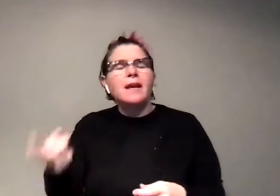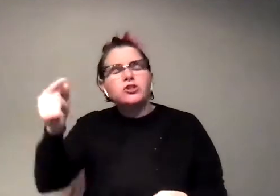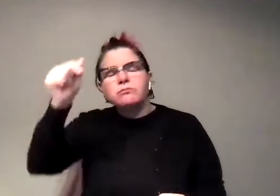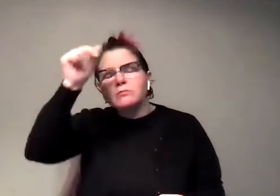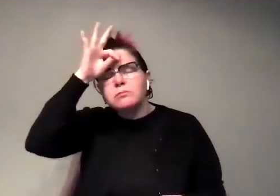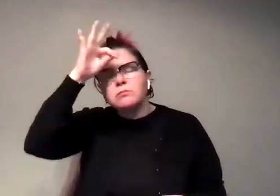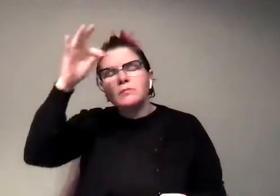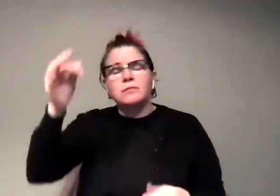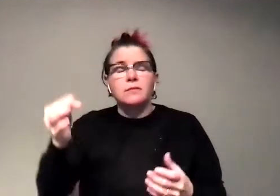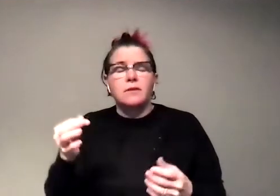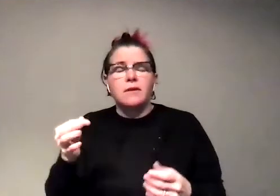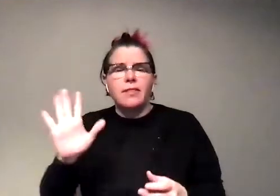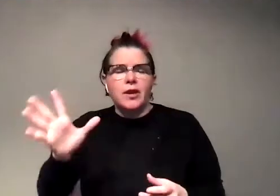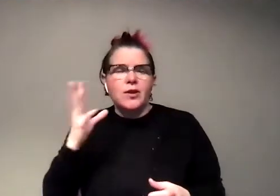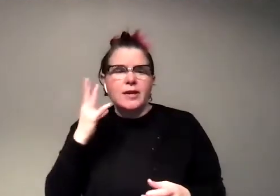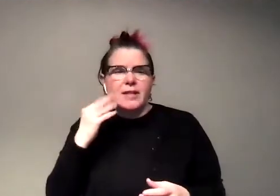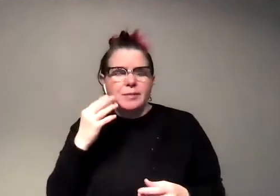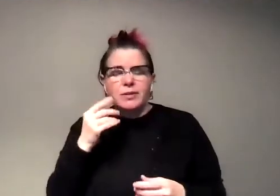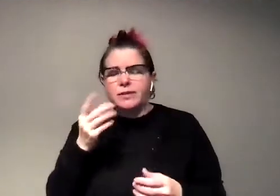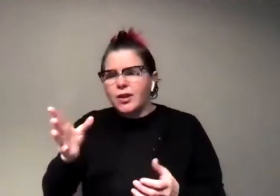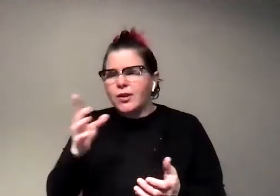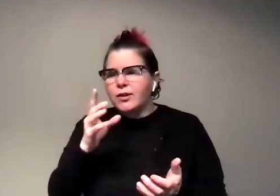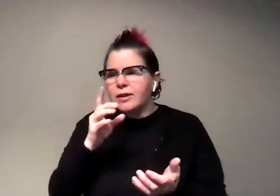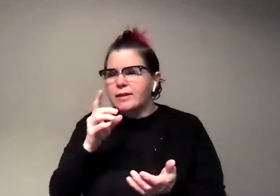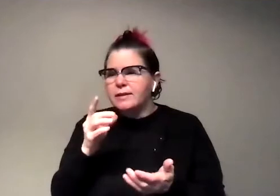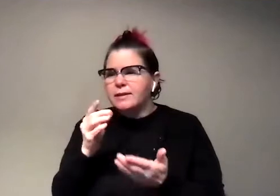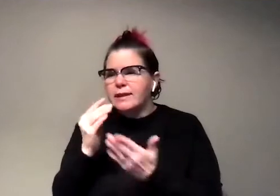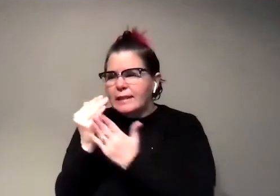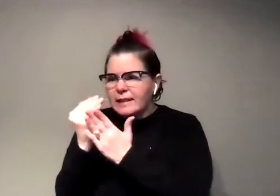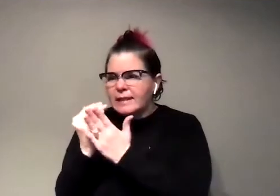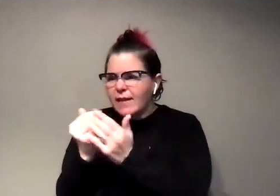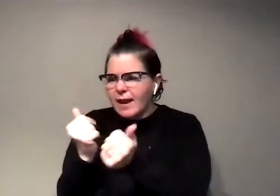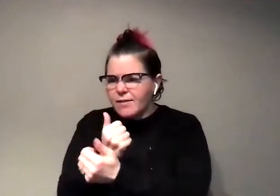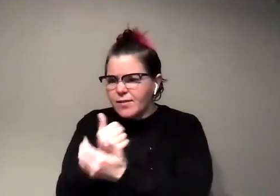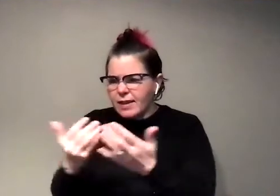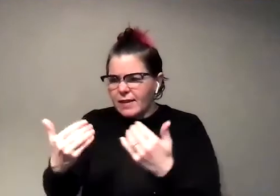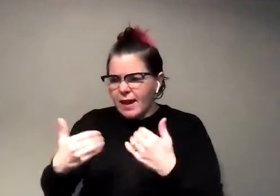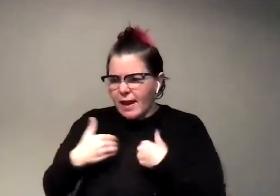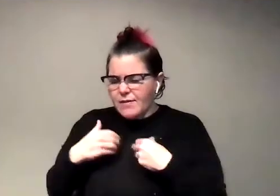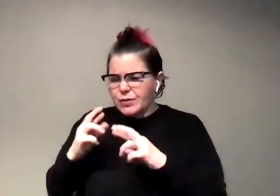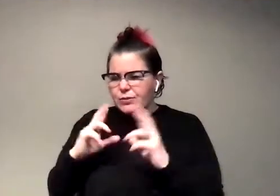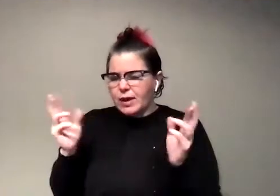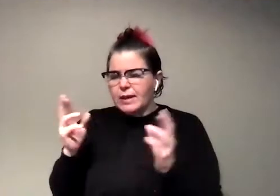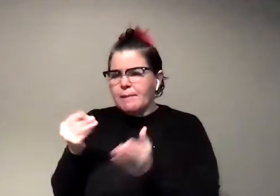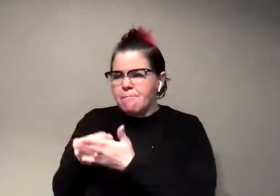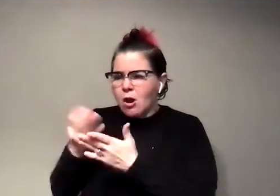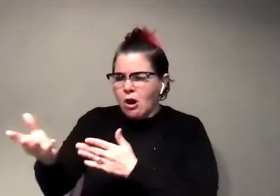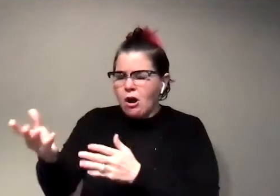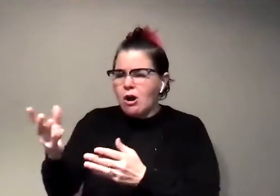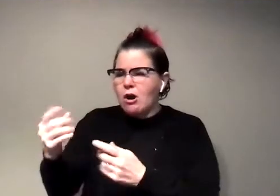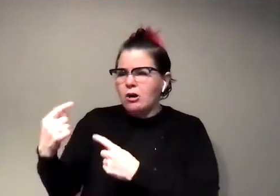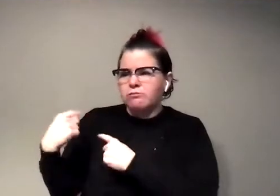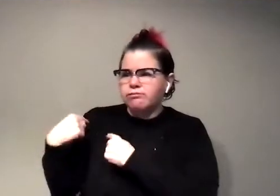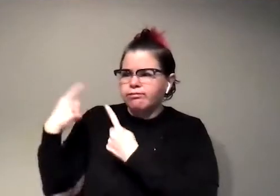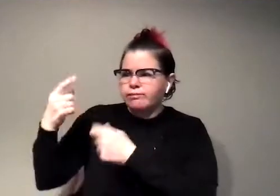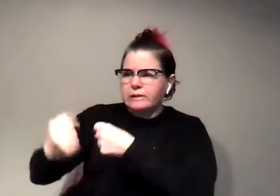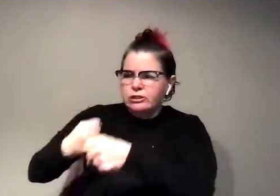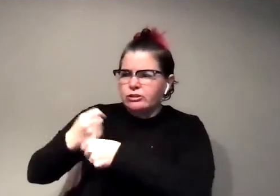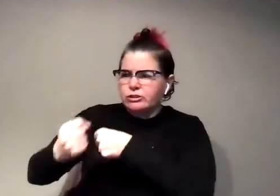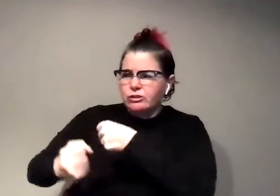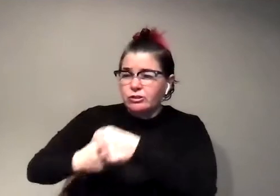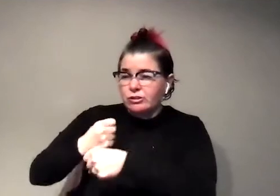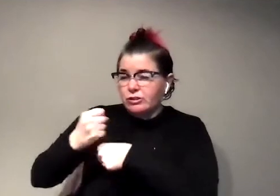catalog or a inventory of everything that the company had purchased over years, even